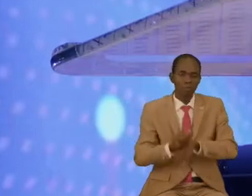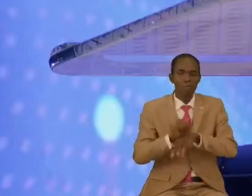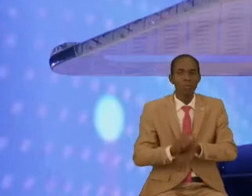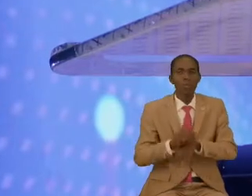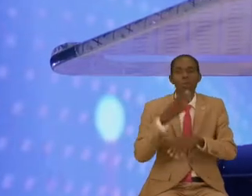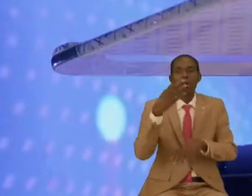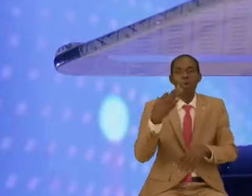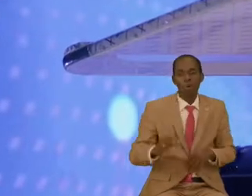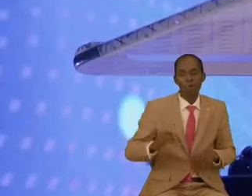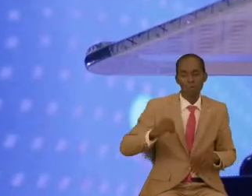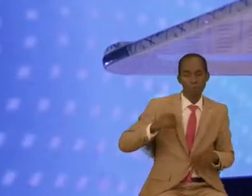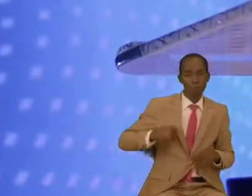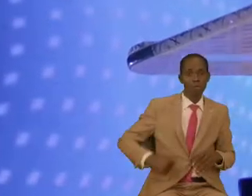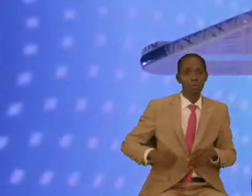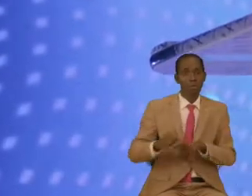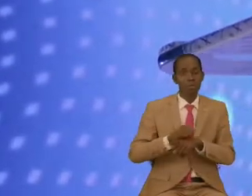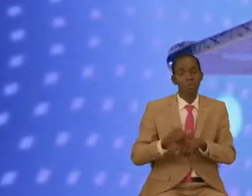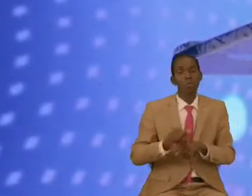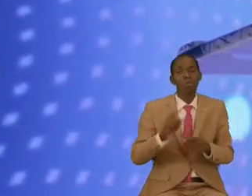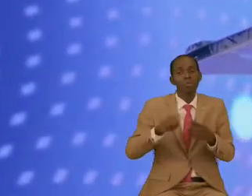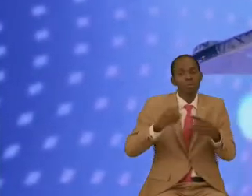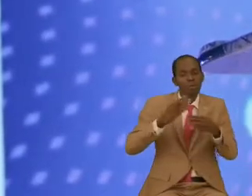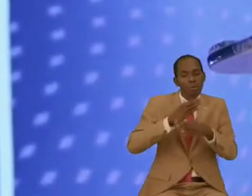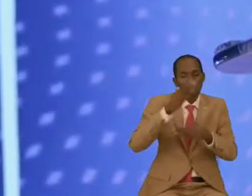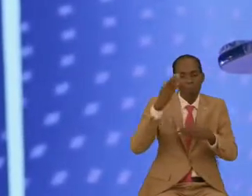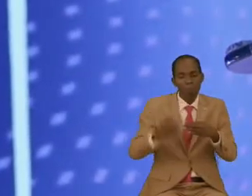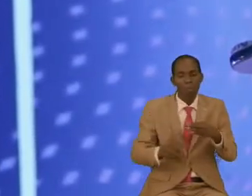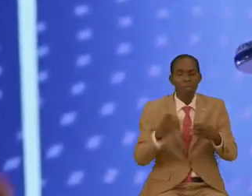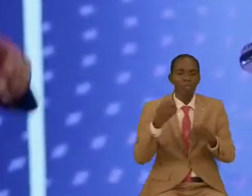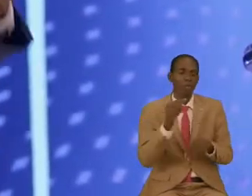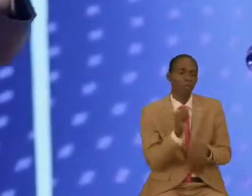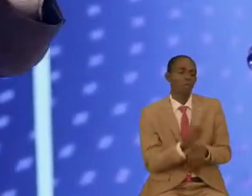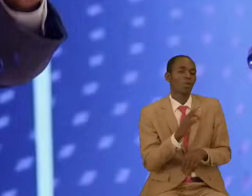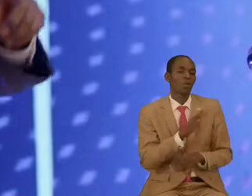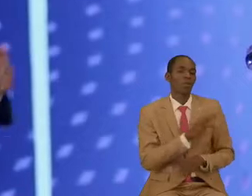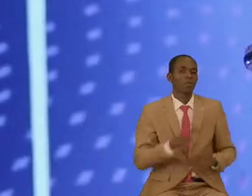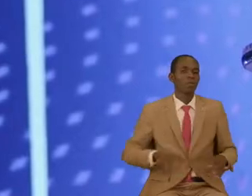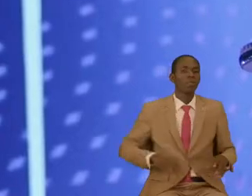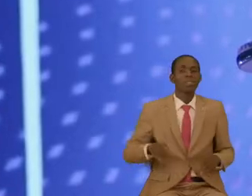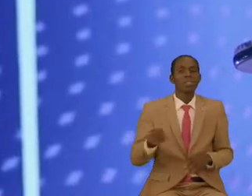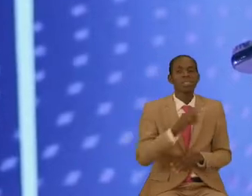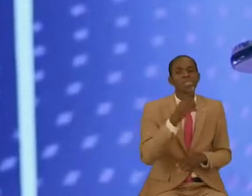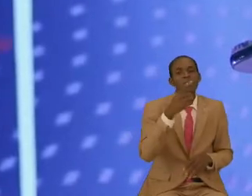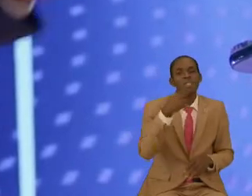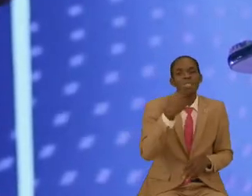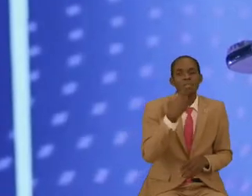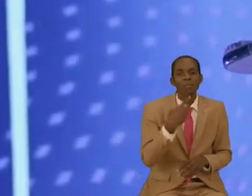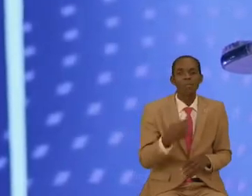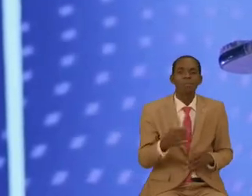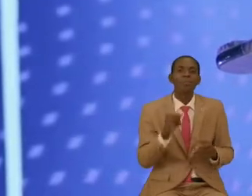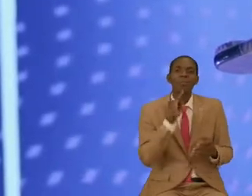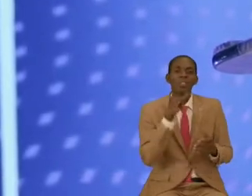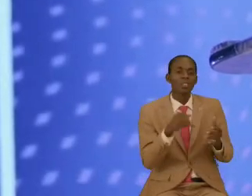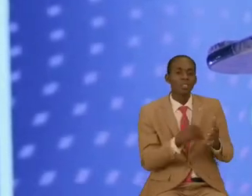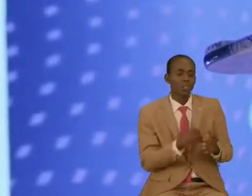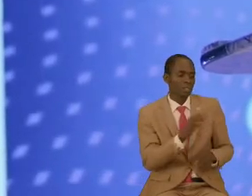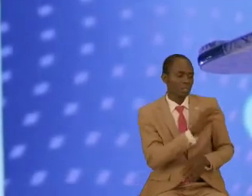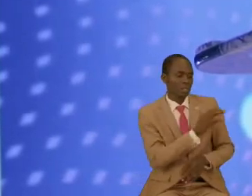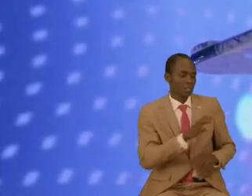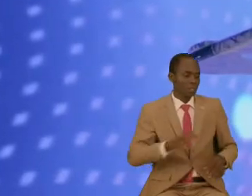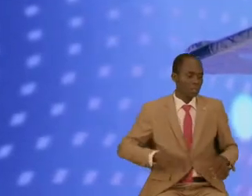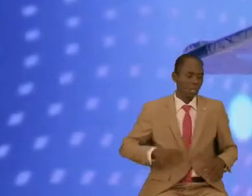that circumcision to complete the work of Christ. They said, it's Christ and the person